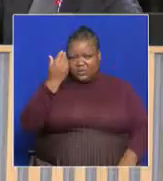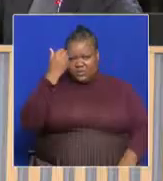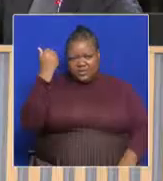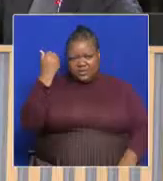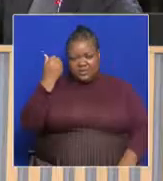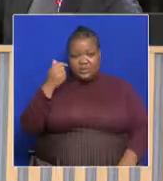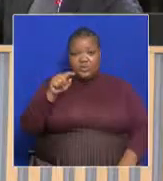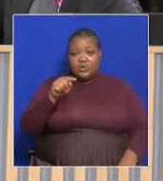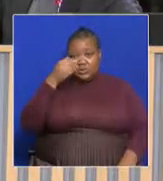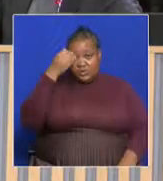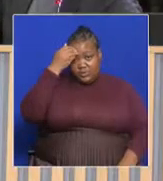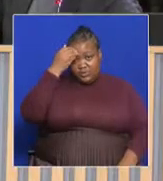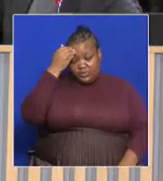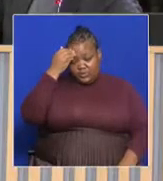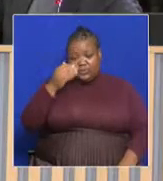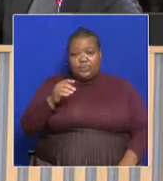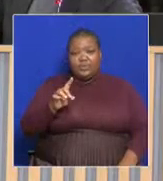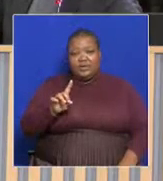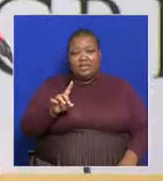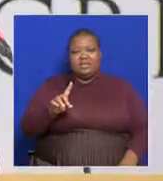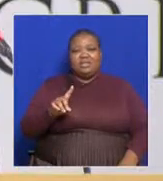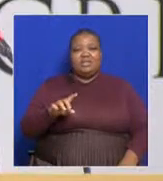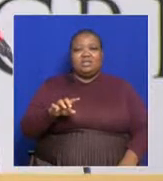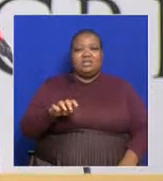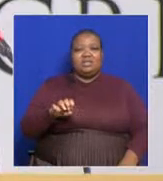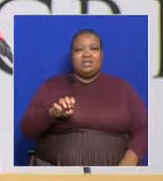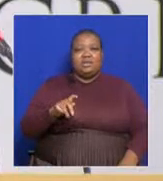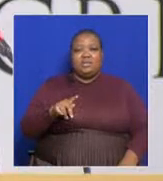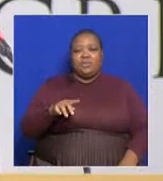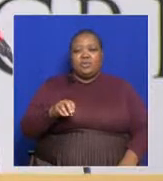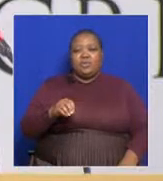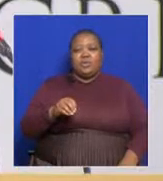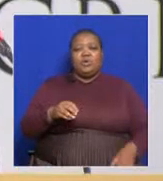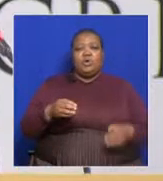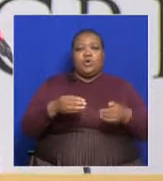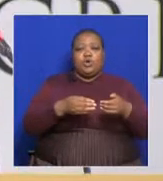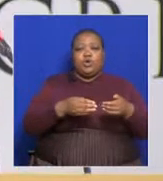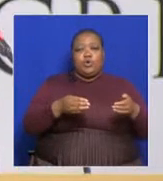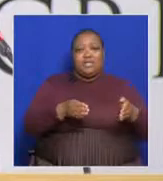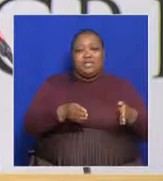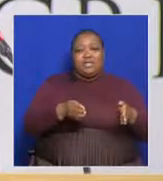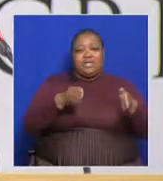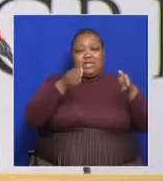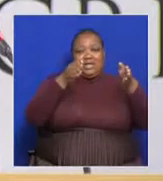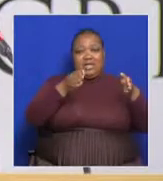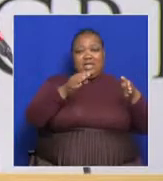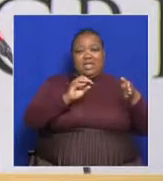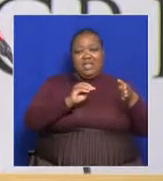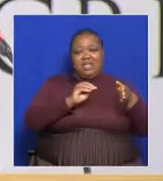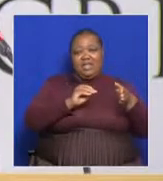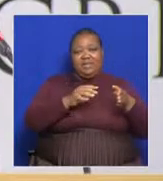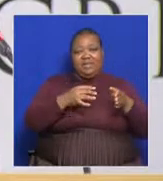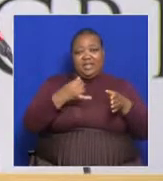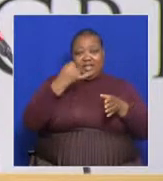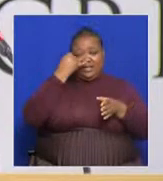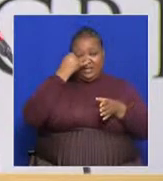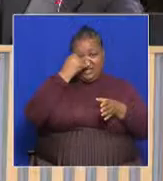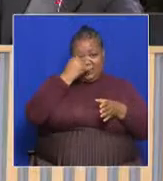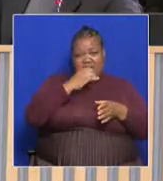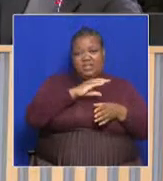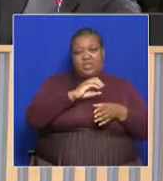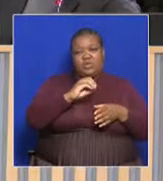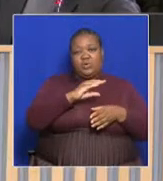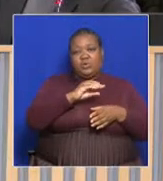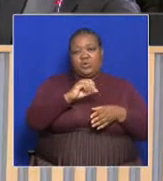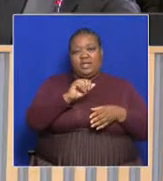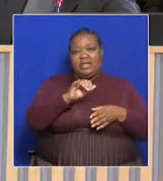depot, there's a container, Yes. and it might contain cocaine. Yes. So to say it was going to boost your ego and your